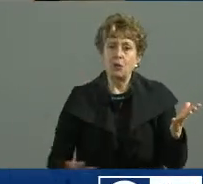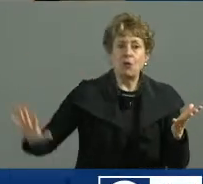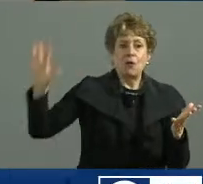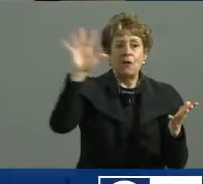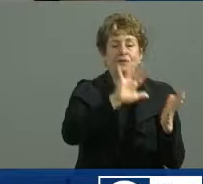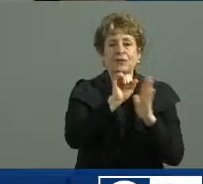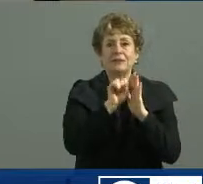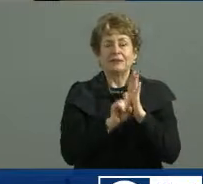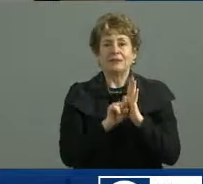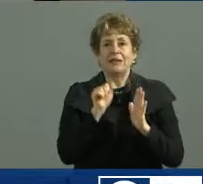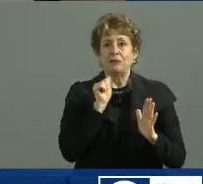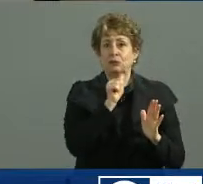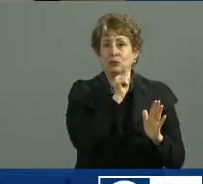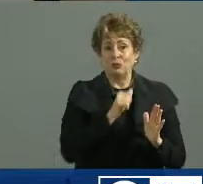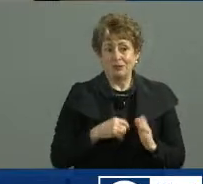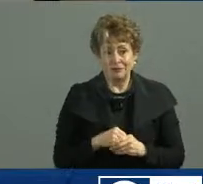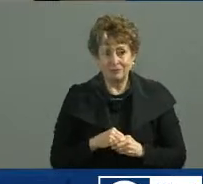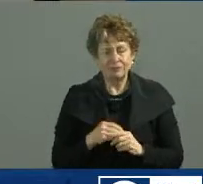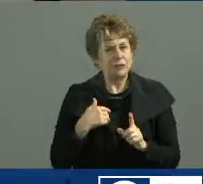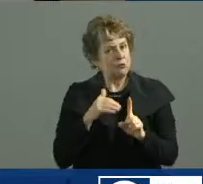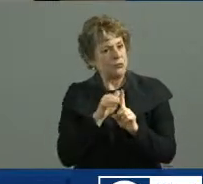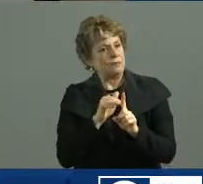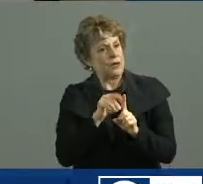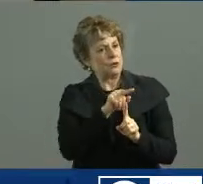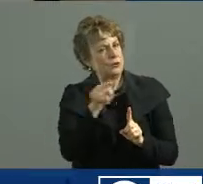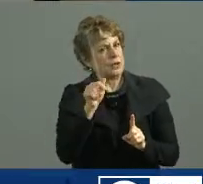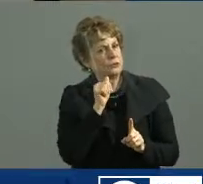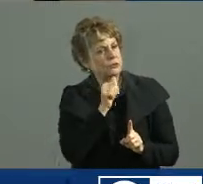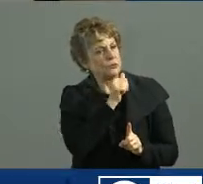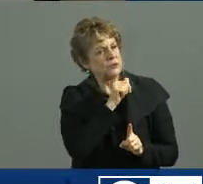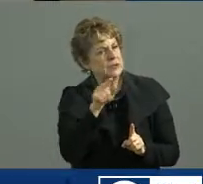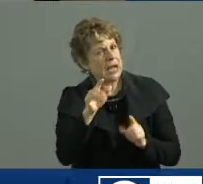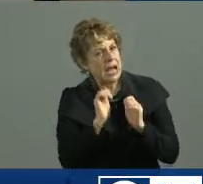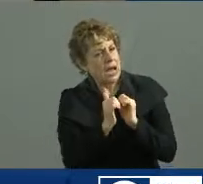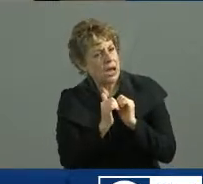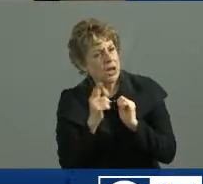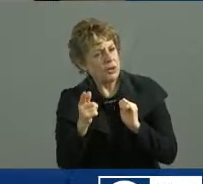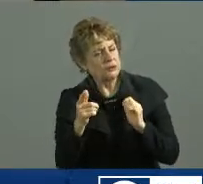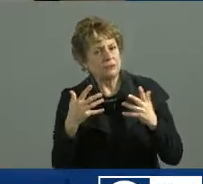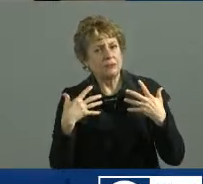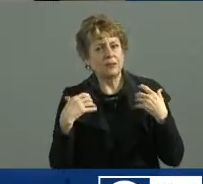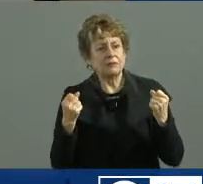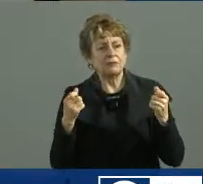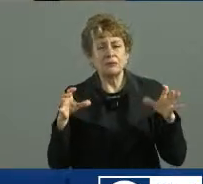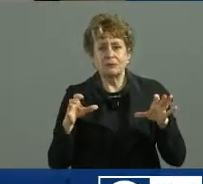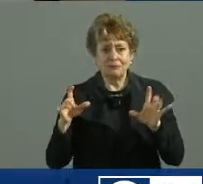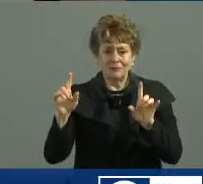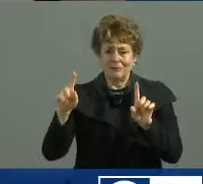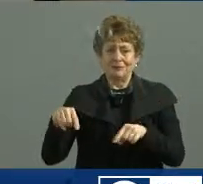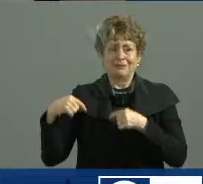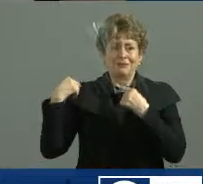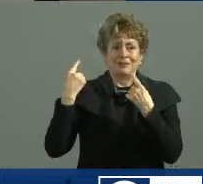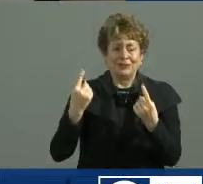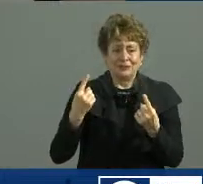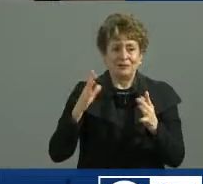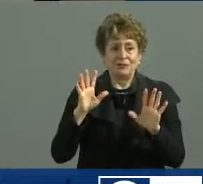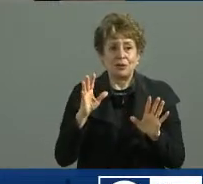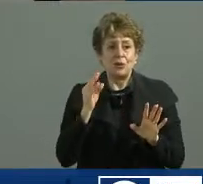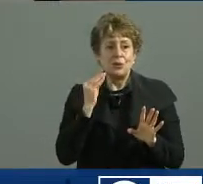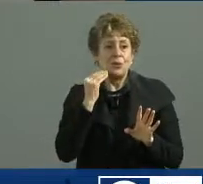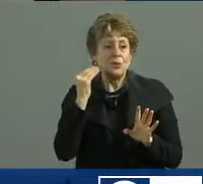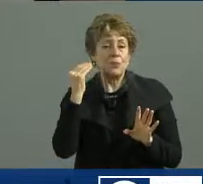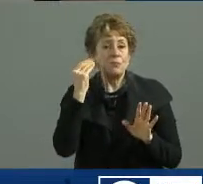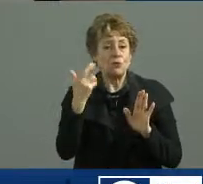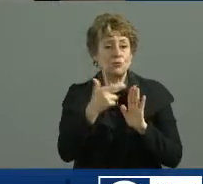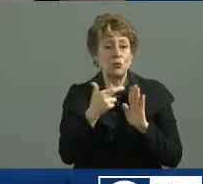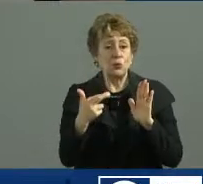want to remind people about Arizona and how public health in Arizona works. We are a home rule state, which means that our local county